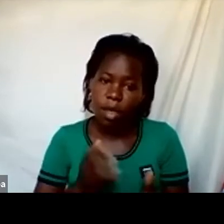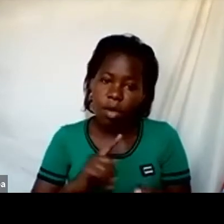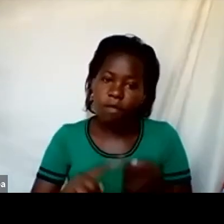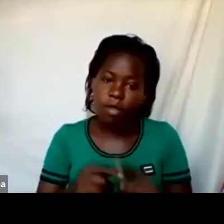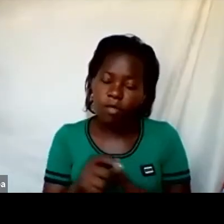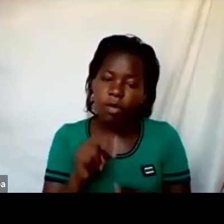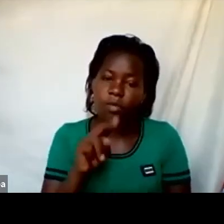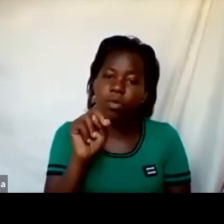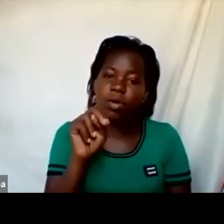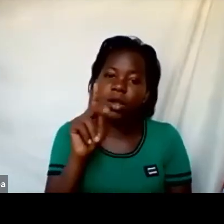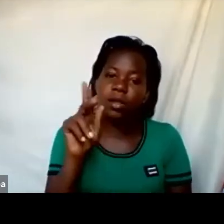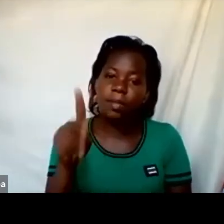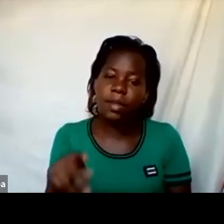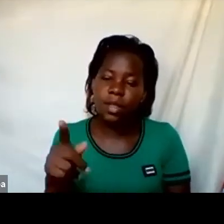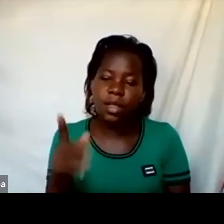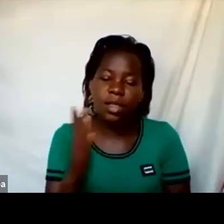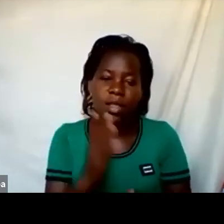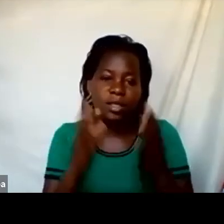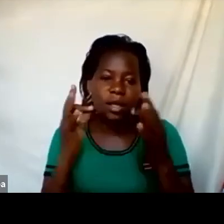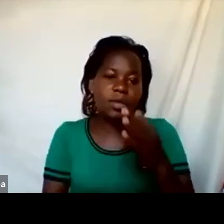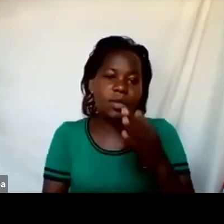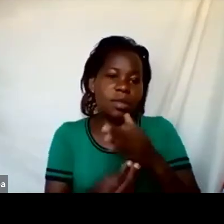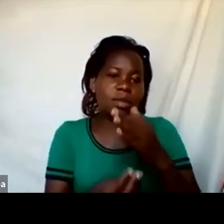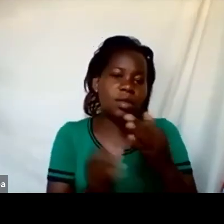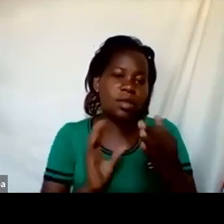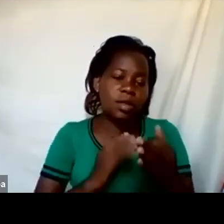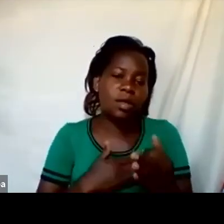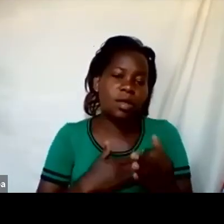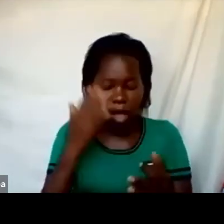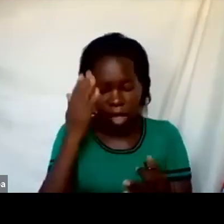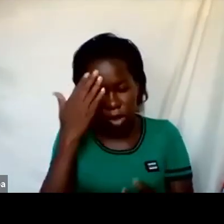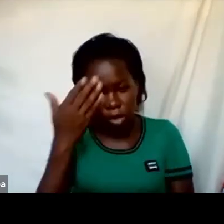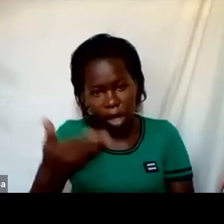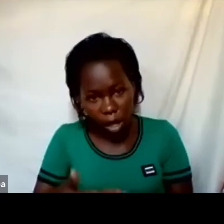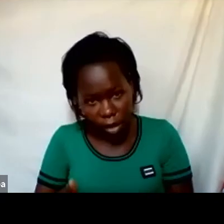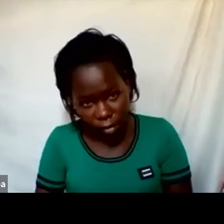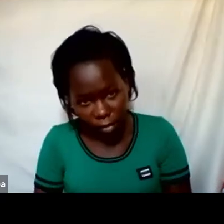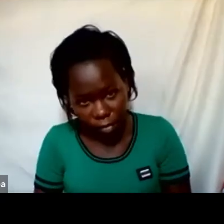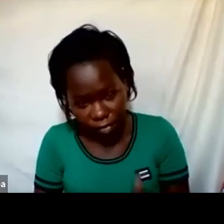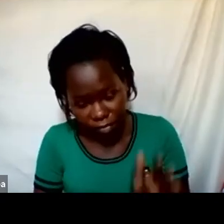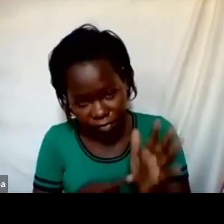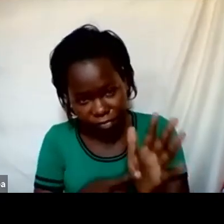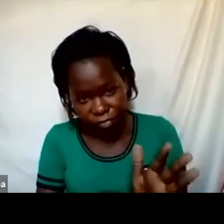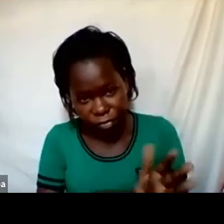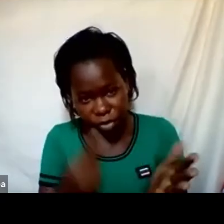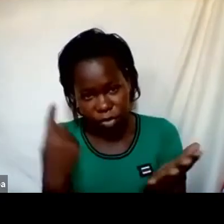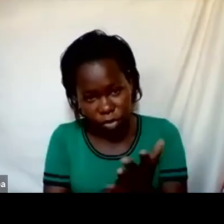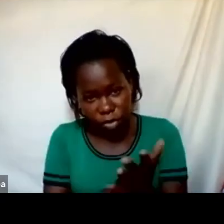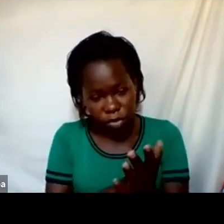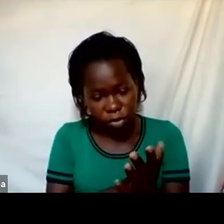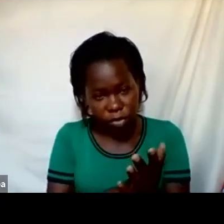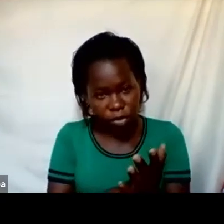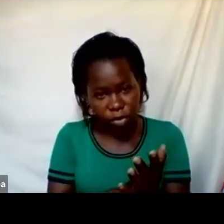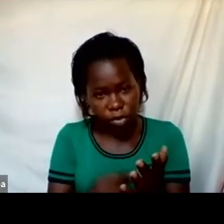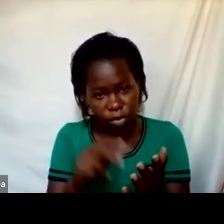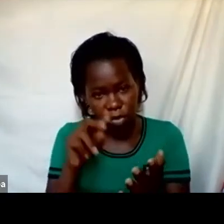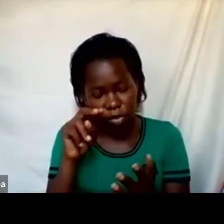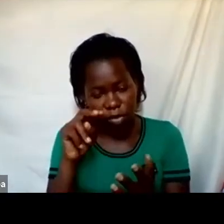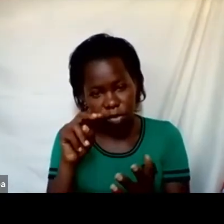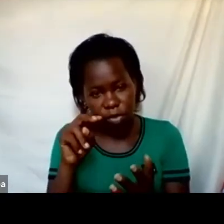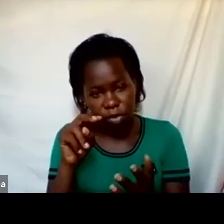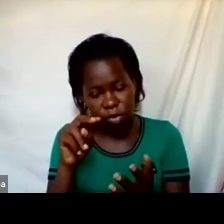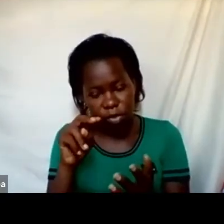to add on to our arsenal. I know we have the likes of Uganda Registration Services Bureau on board, but clearly, especially coming